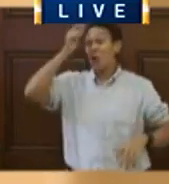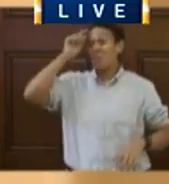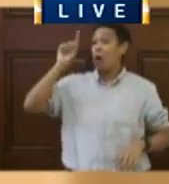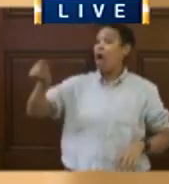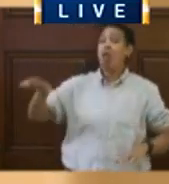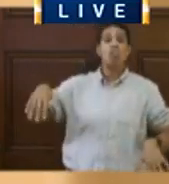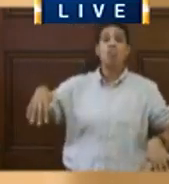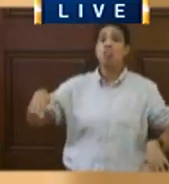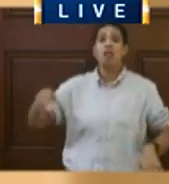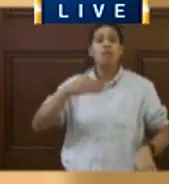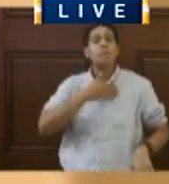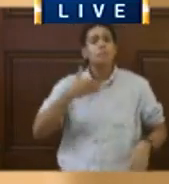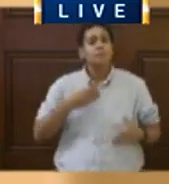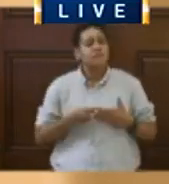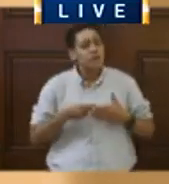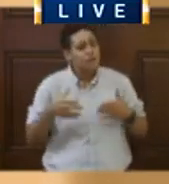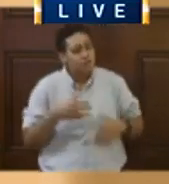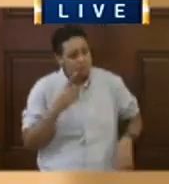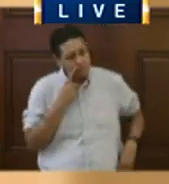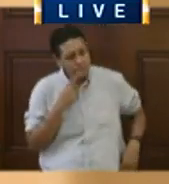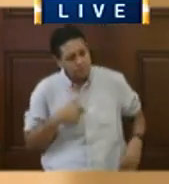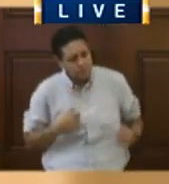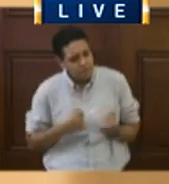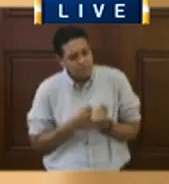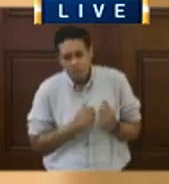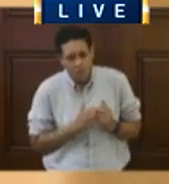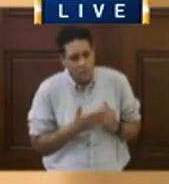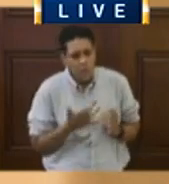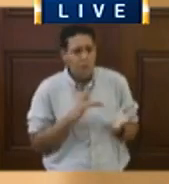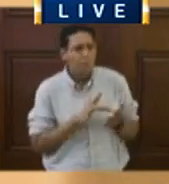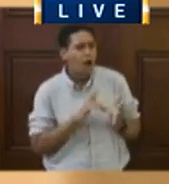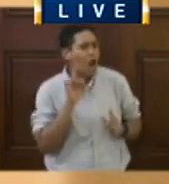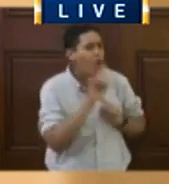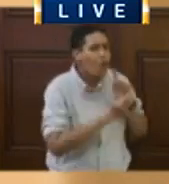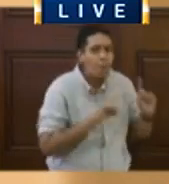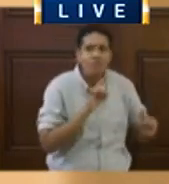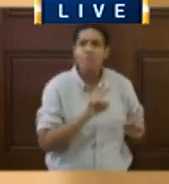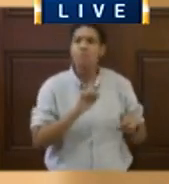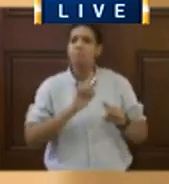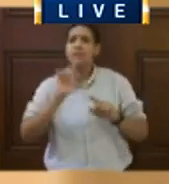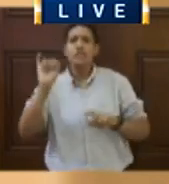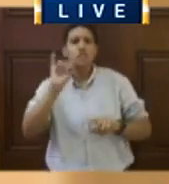members of the financial sector came forward, banks, security dealers, insurance companies,